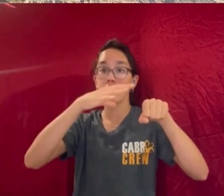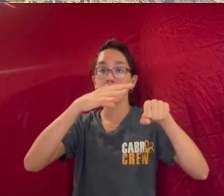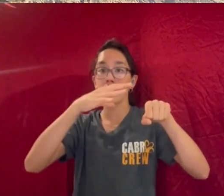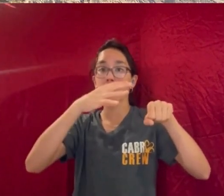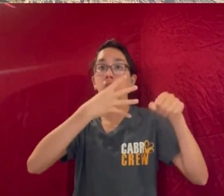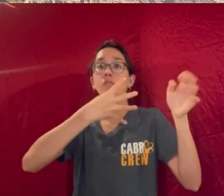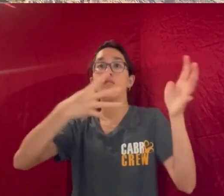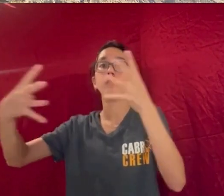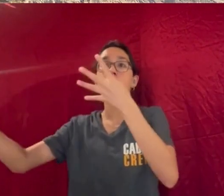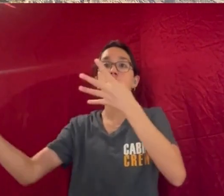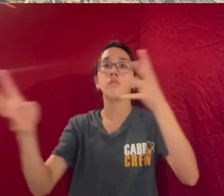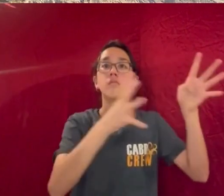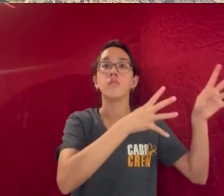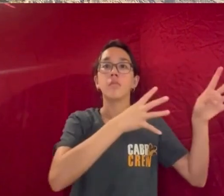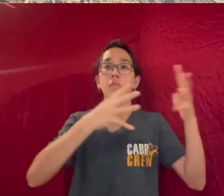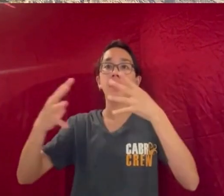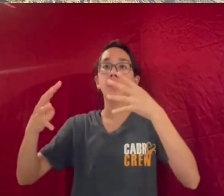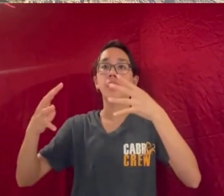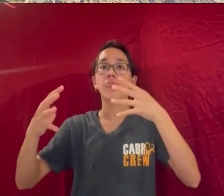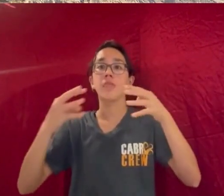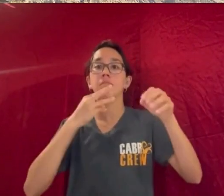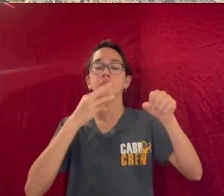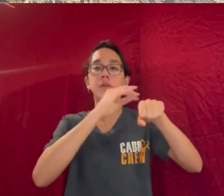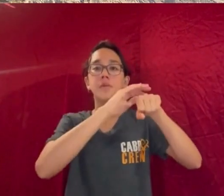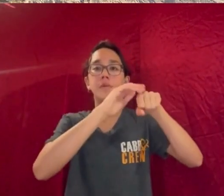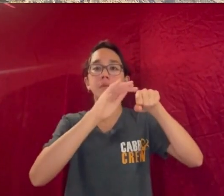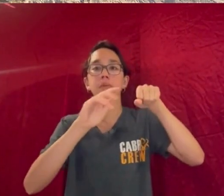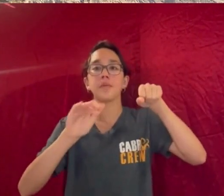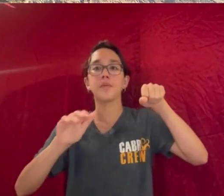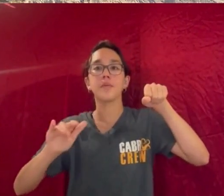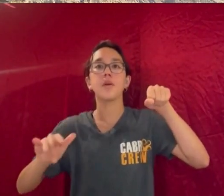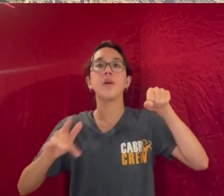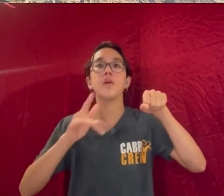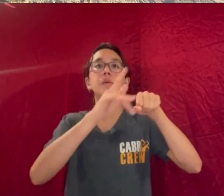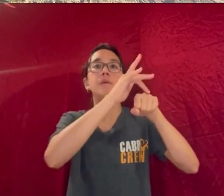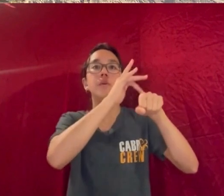sun and the wind.